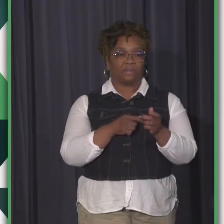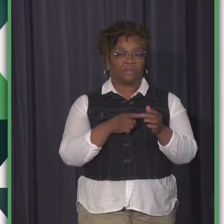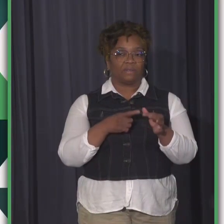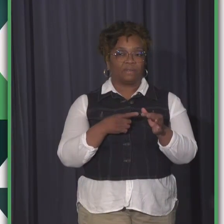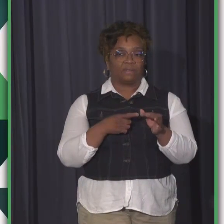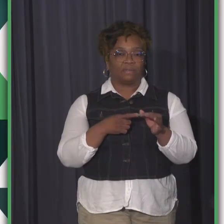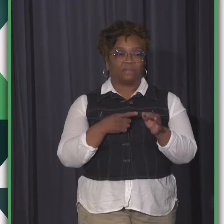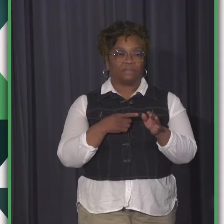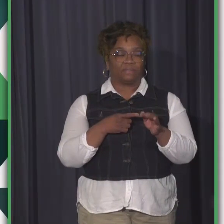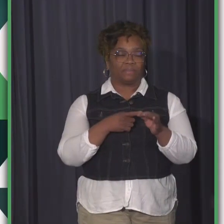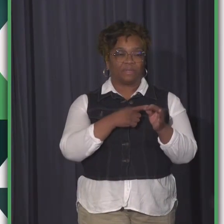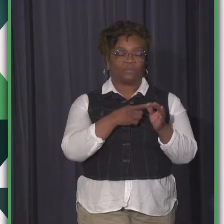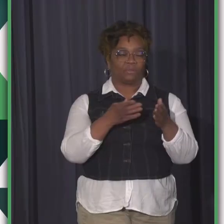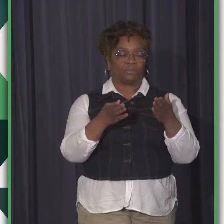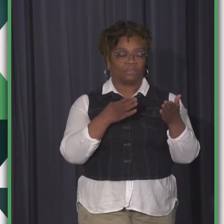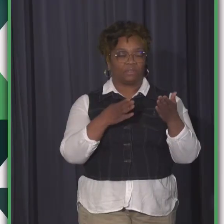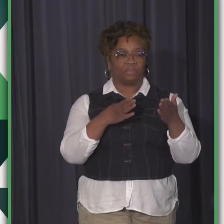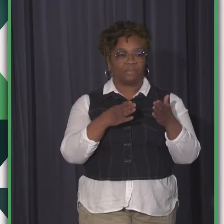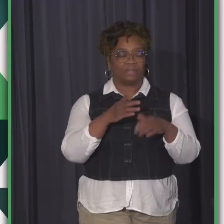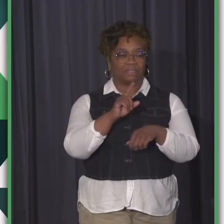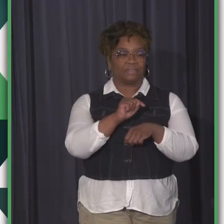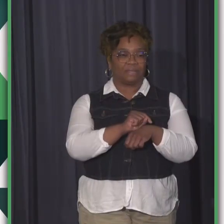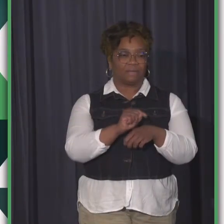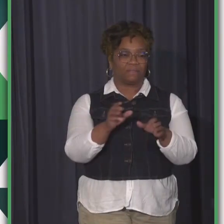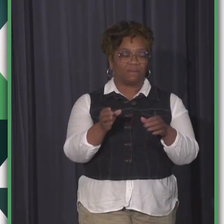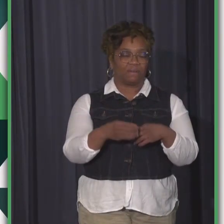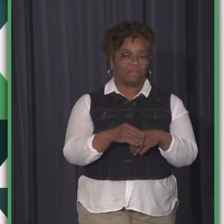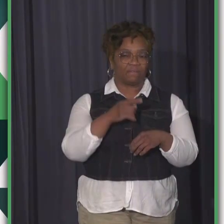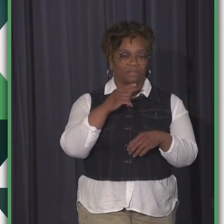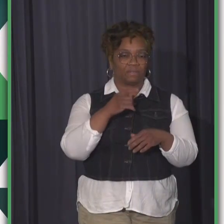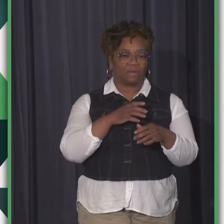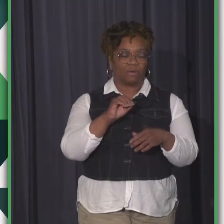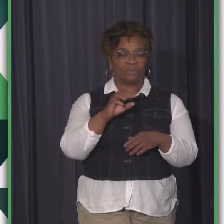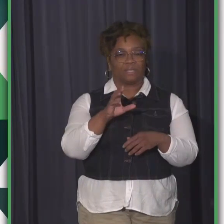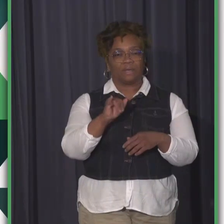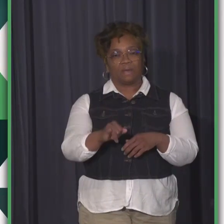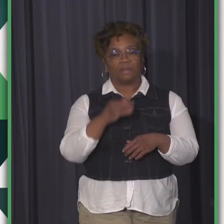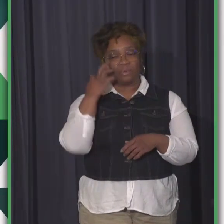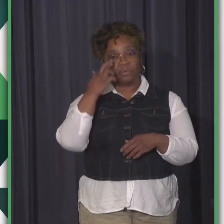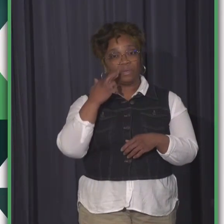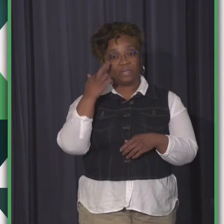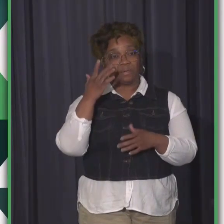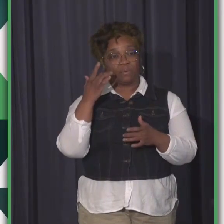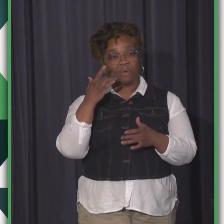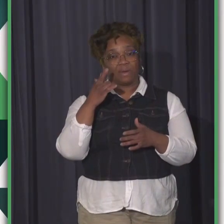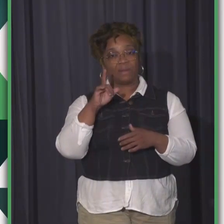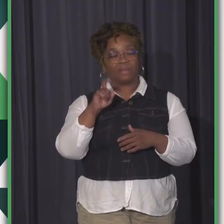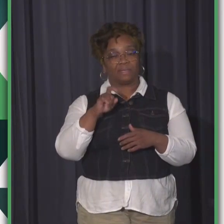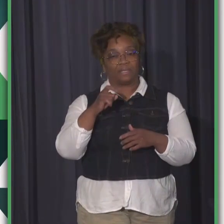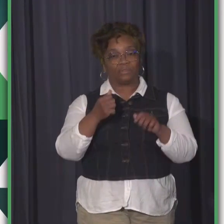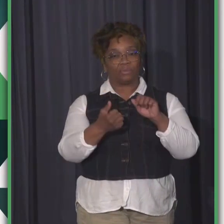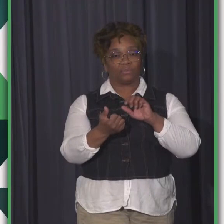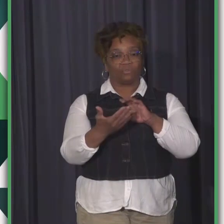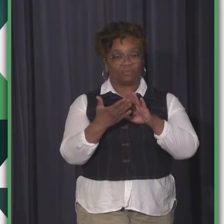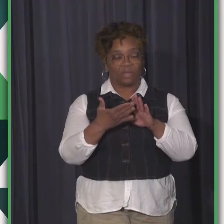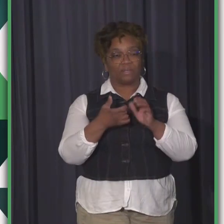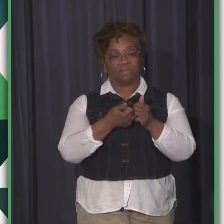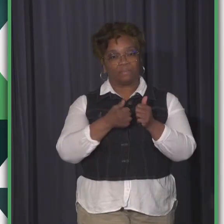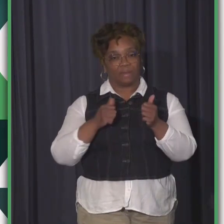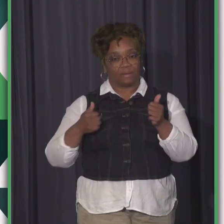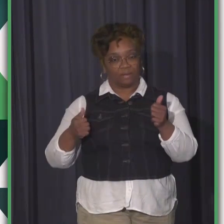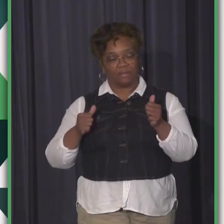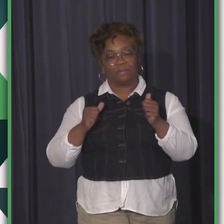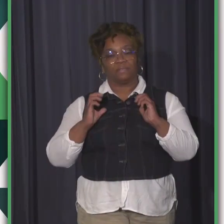for the Office of the Chief Investigator. The rationale for this request is the urgent need to address the existing backlog of